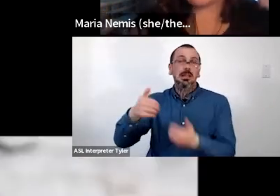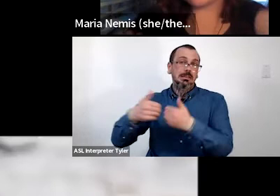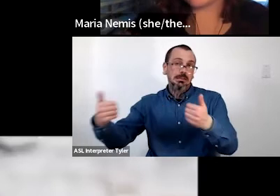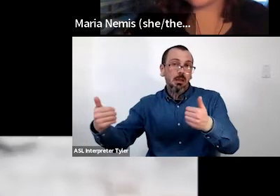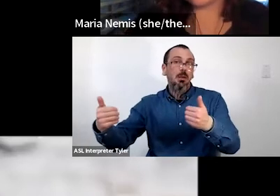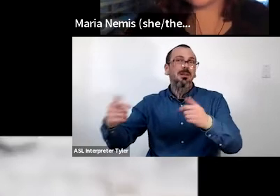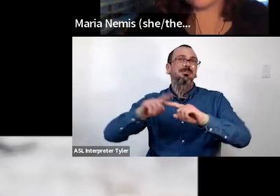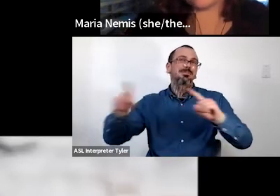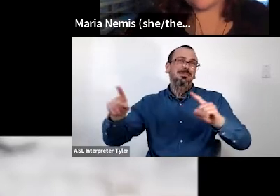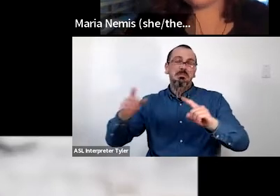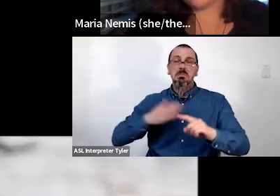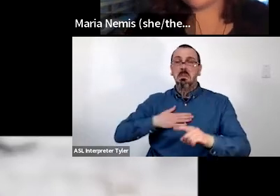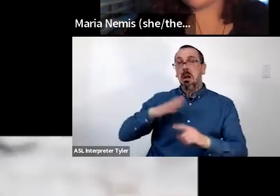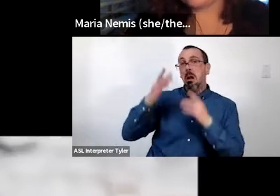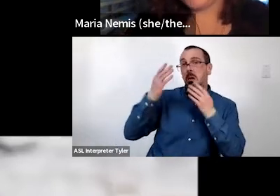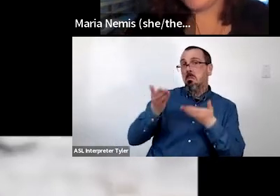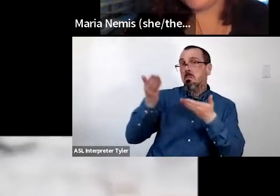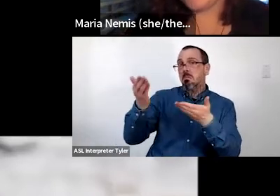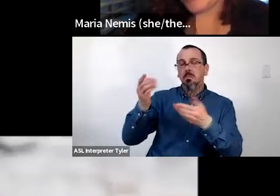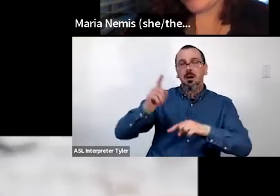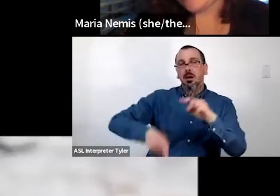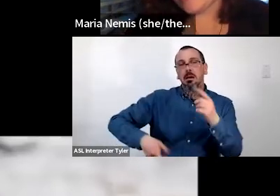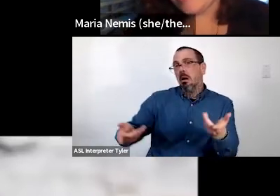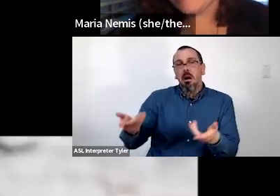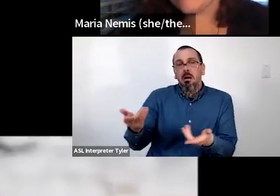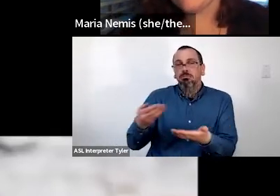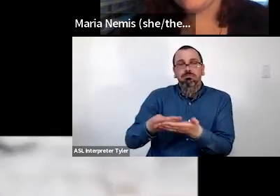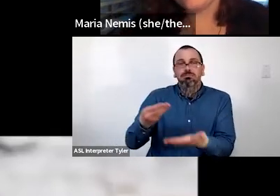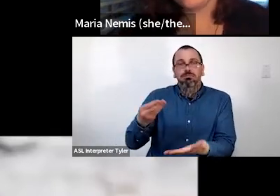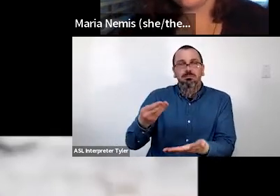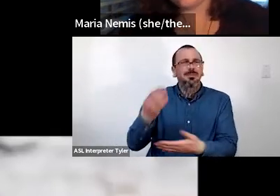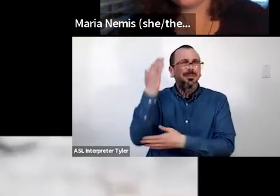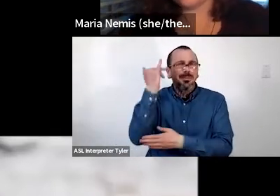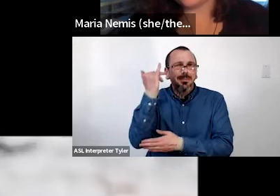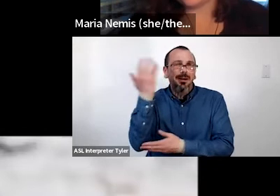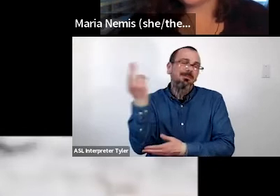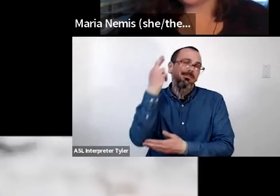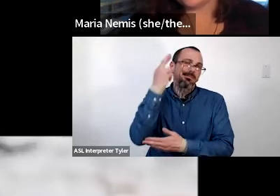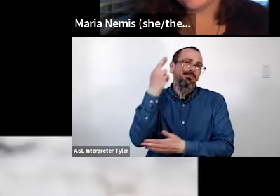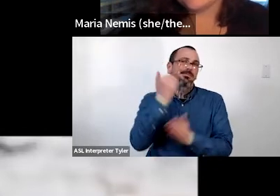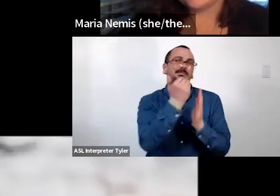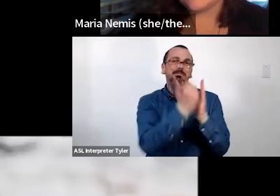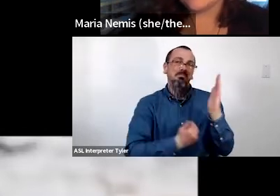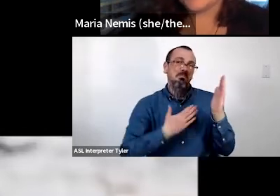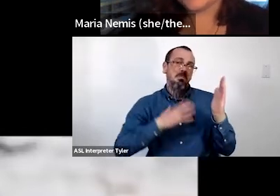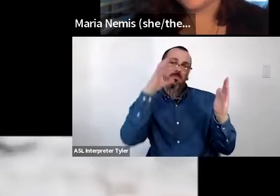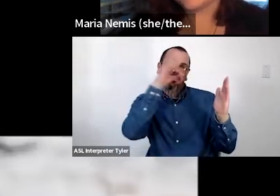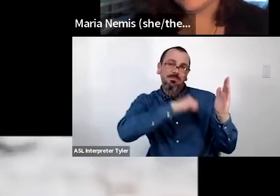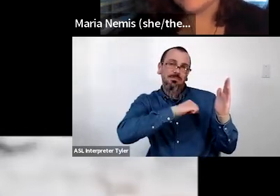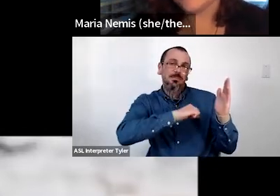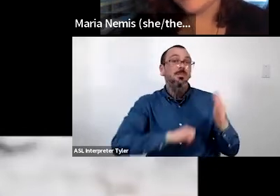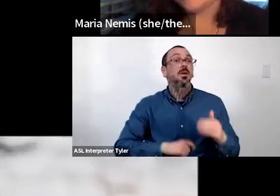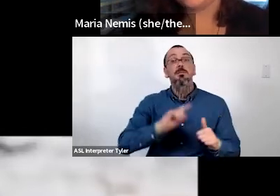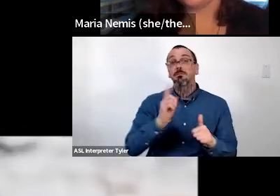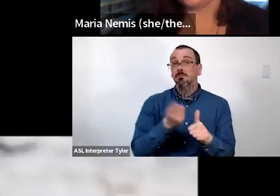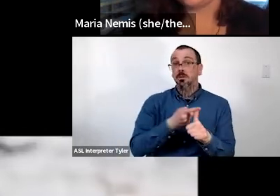hypothesis. And there are a few reasons why I think that may be. The first is in the participants